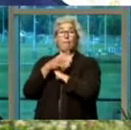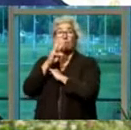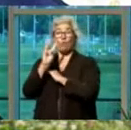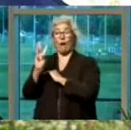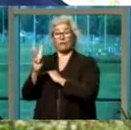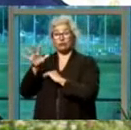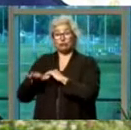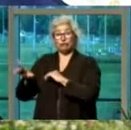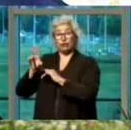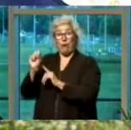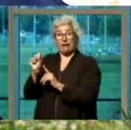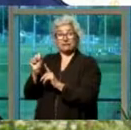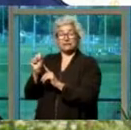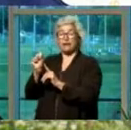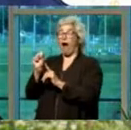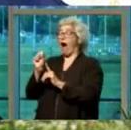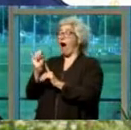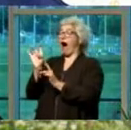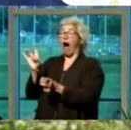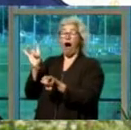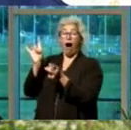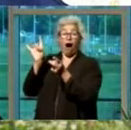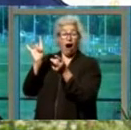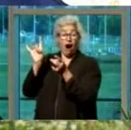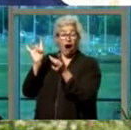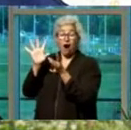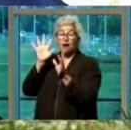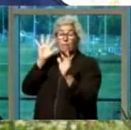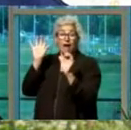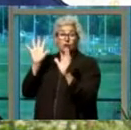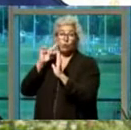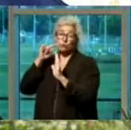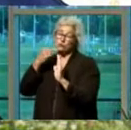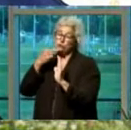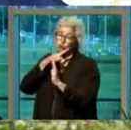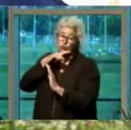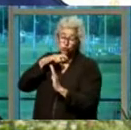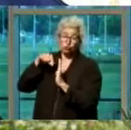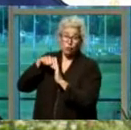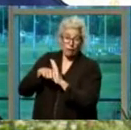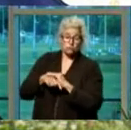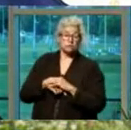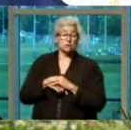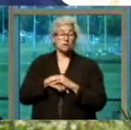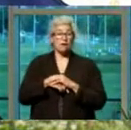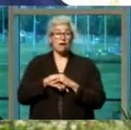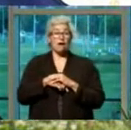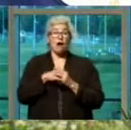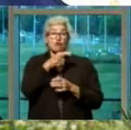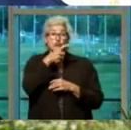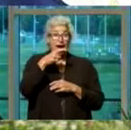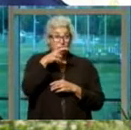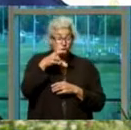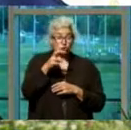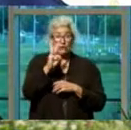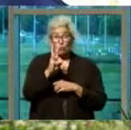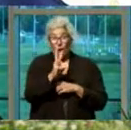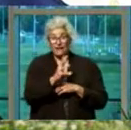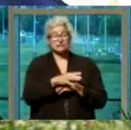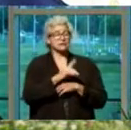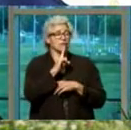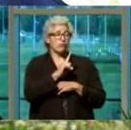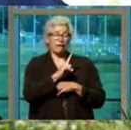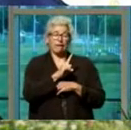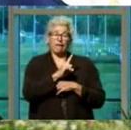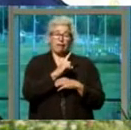unyielding, unprecedented, and unforgiving drought. Livestock producers in the West have borne the brunt of